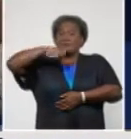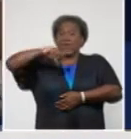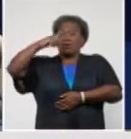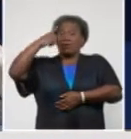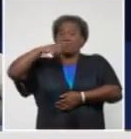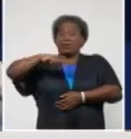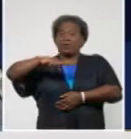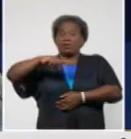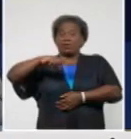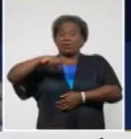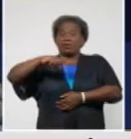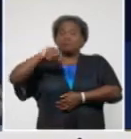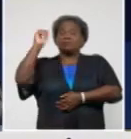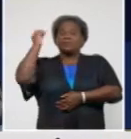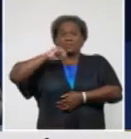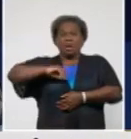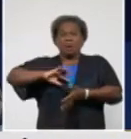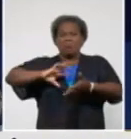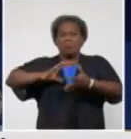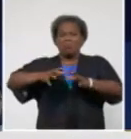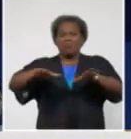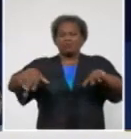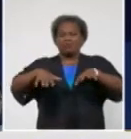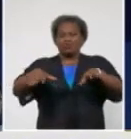230 from Sancti Spiritus,